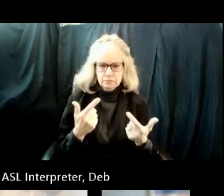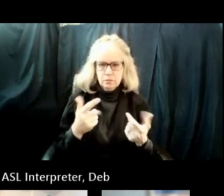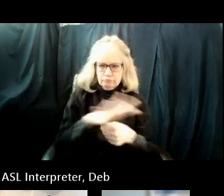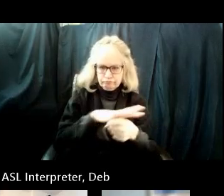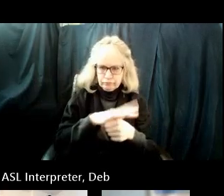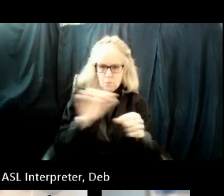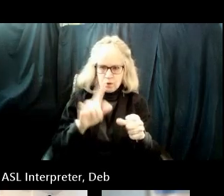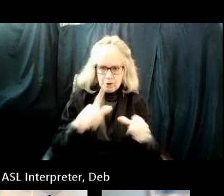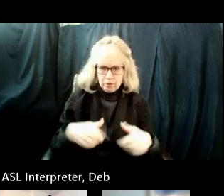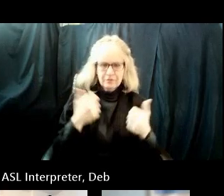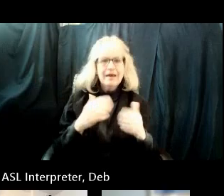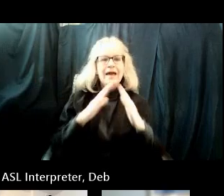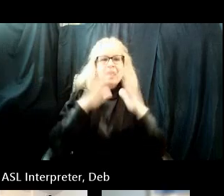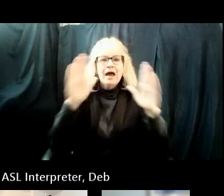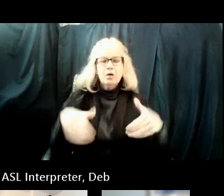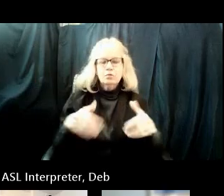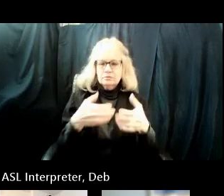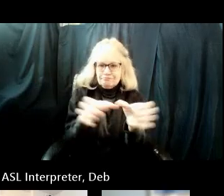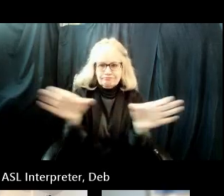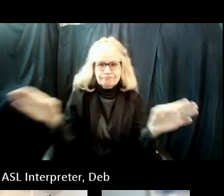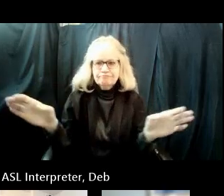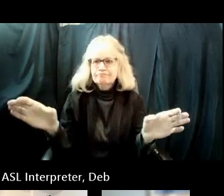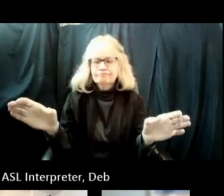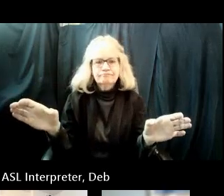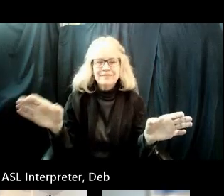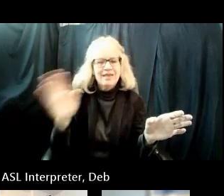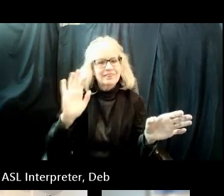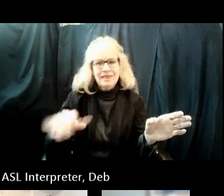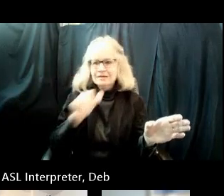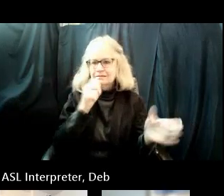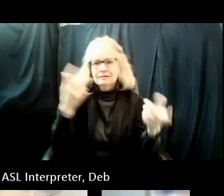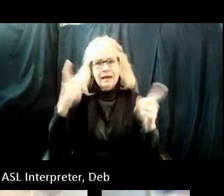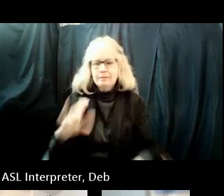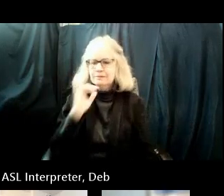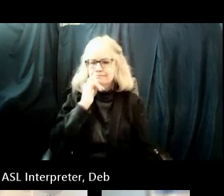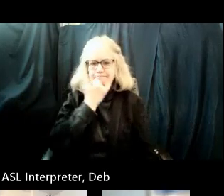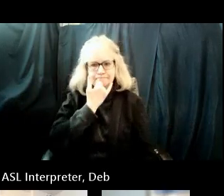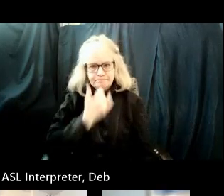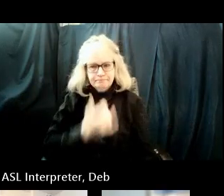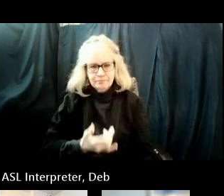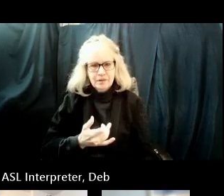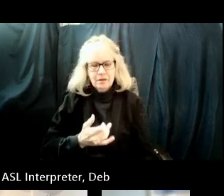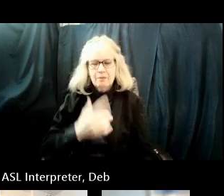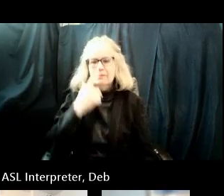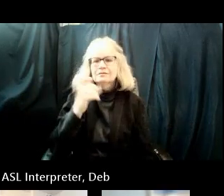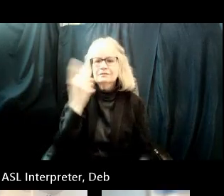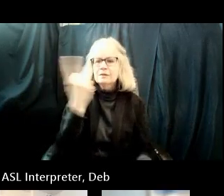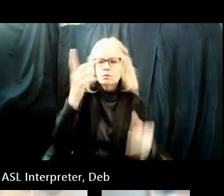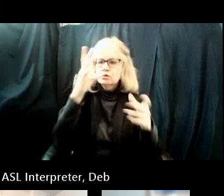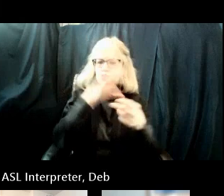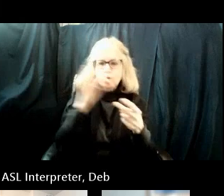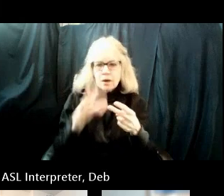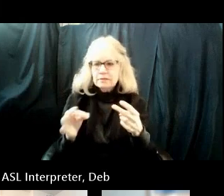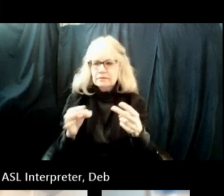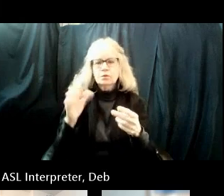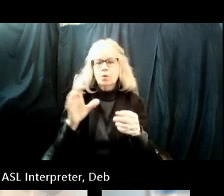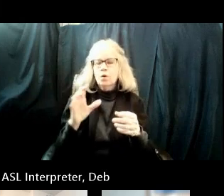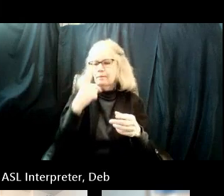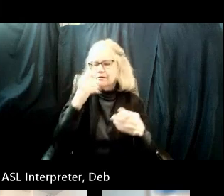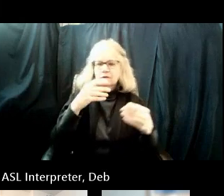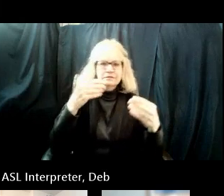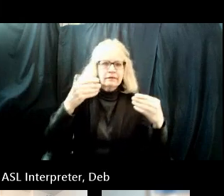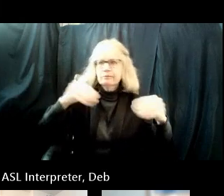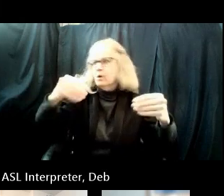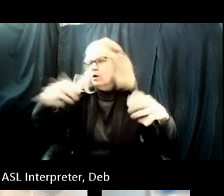Housing segregation in the US, again, was not an accident of individual choice or benign market forces. It was a